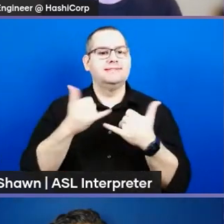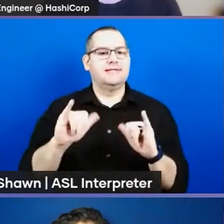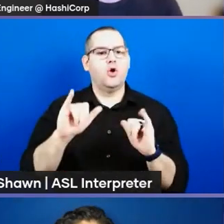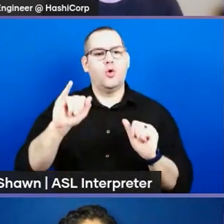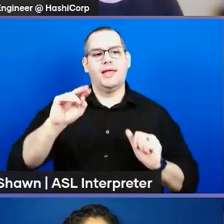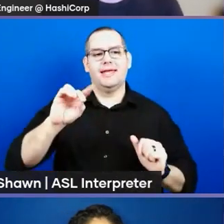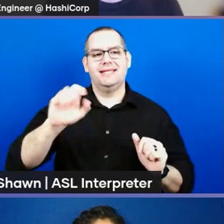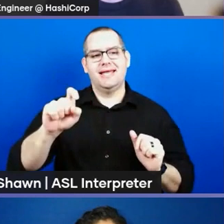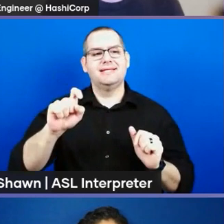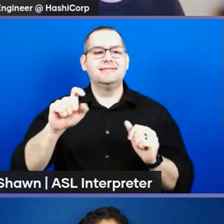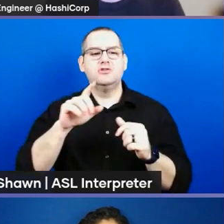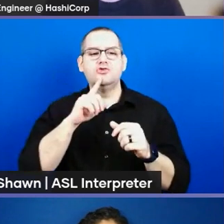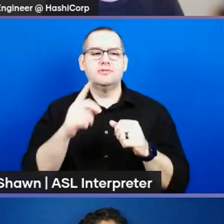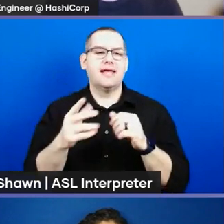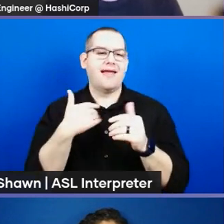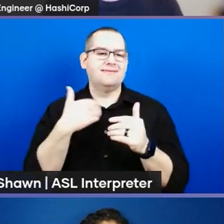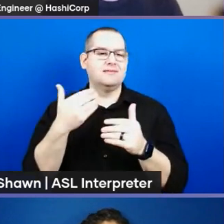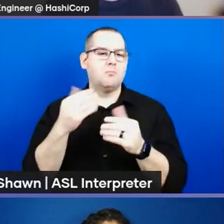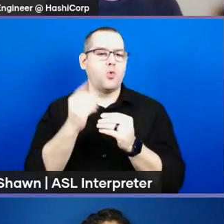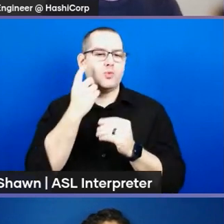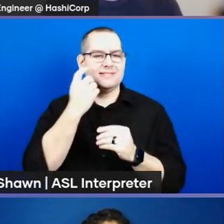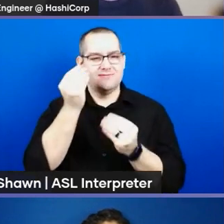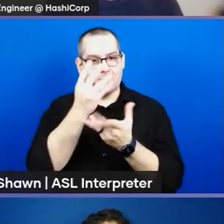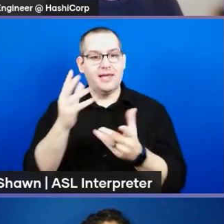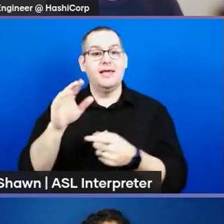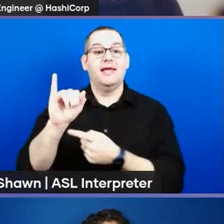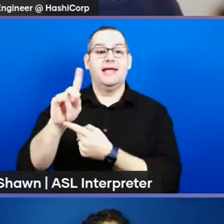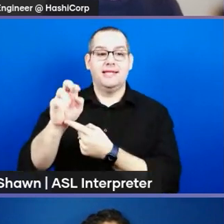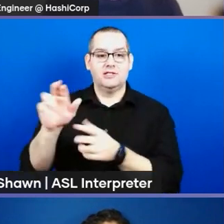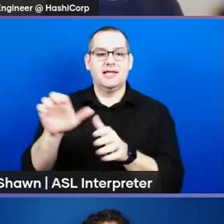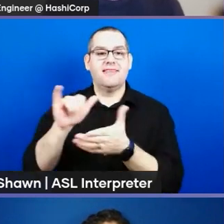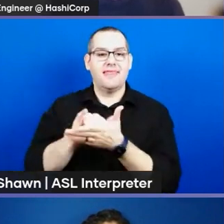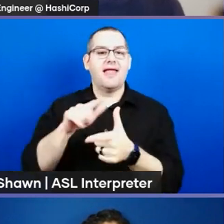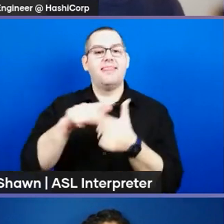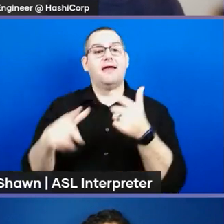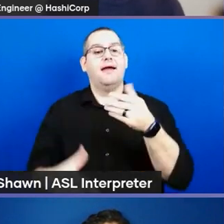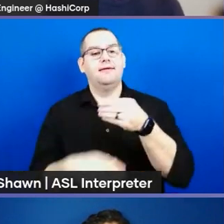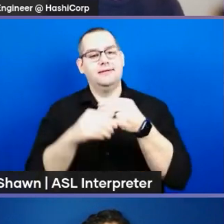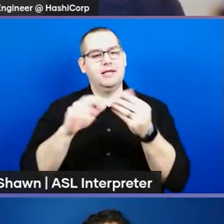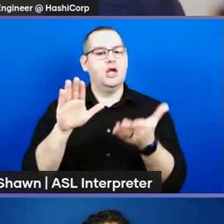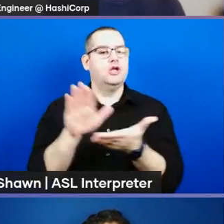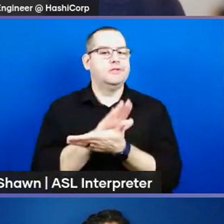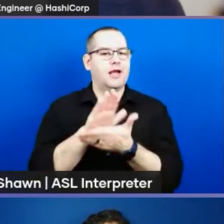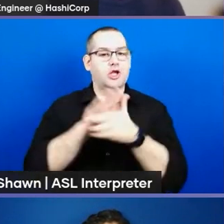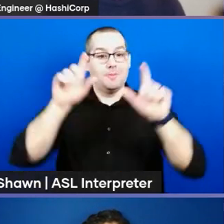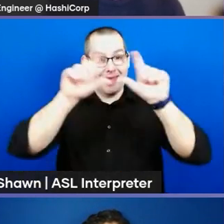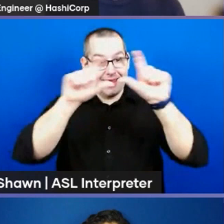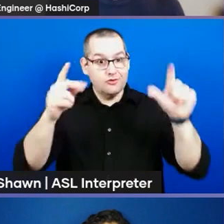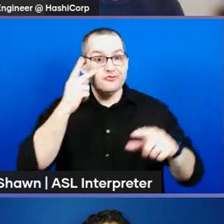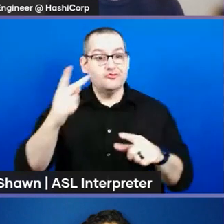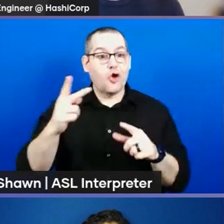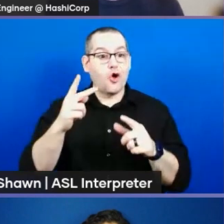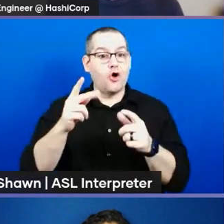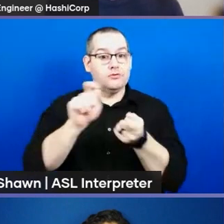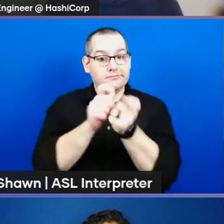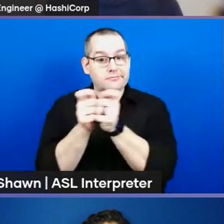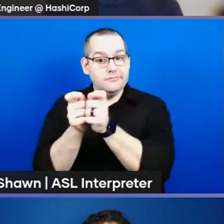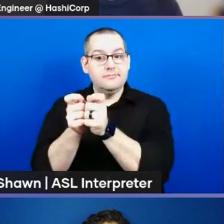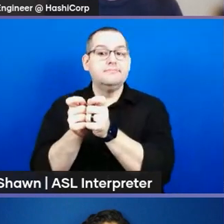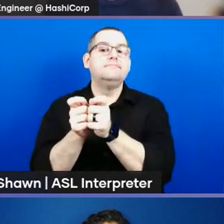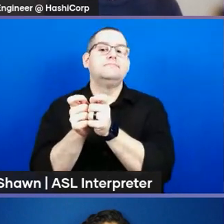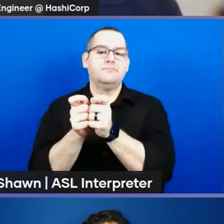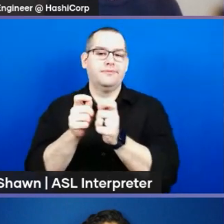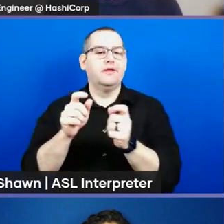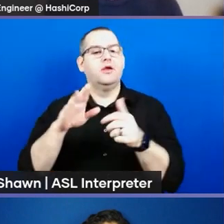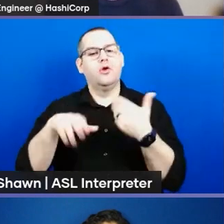the search has the latest information. So the indexer does that. And in addition, those document headers that you saw that got rewritten, the